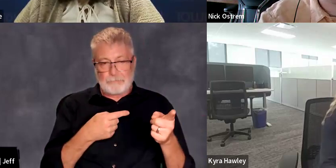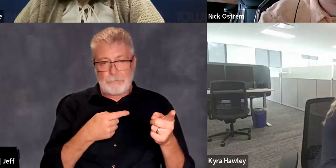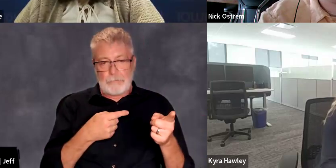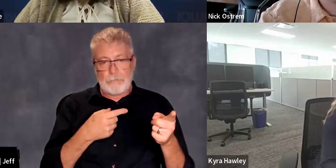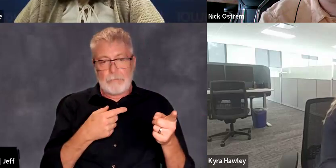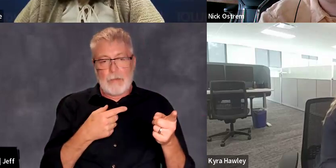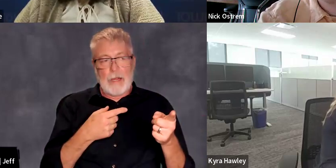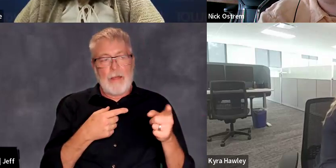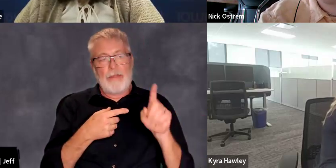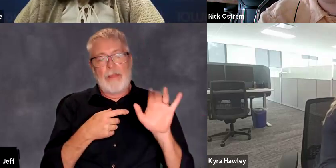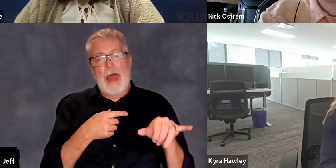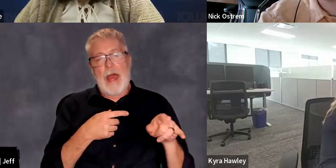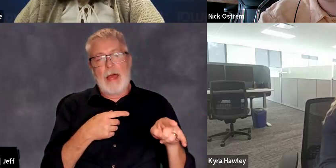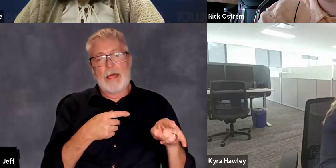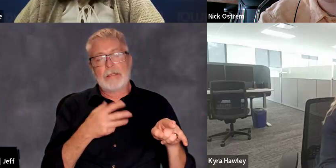of it being